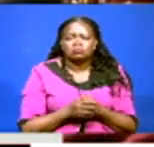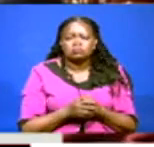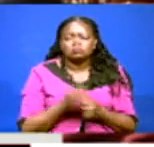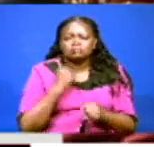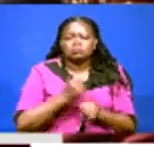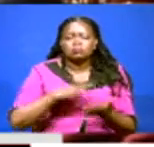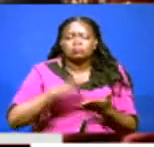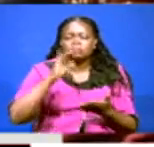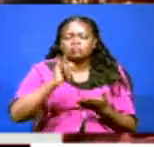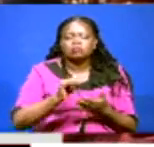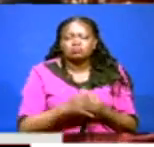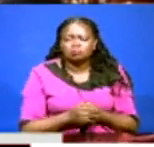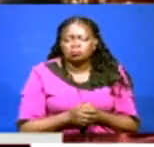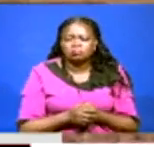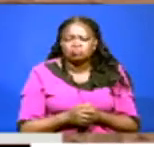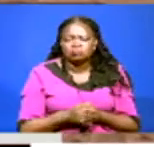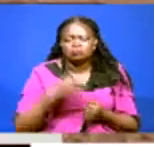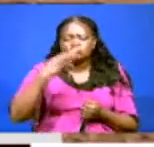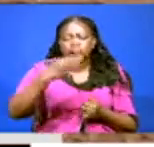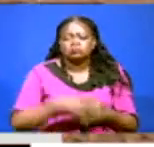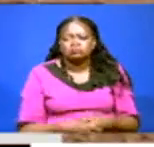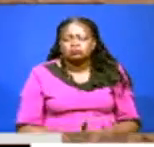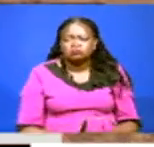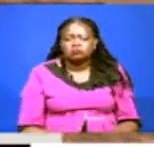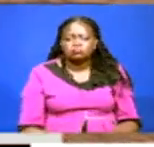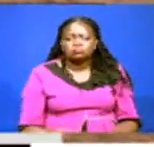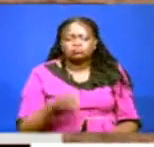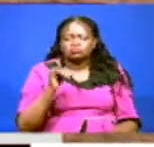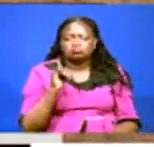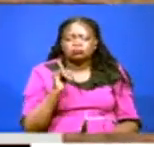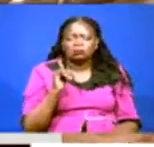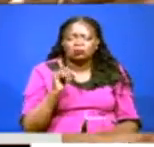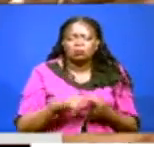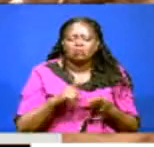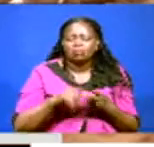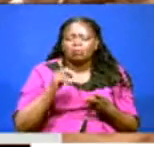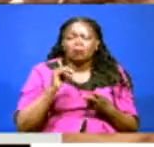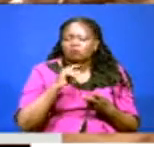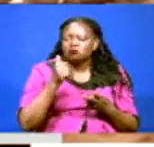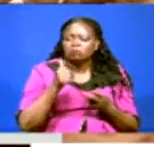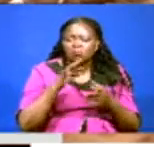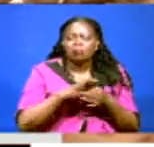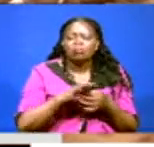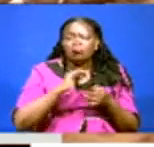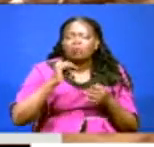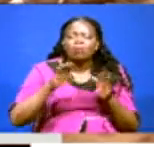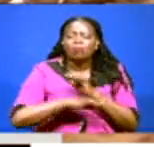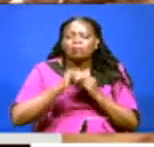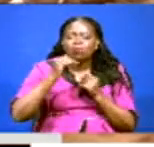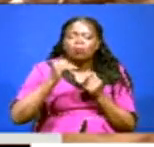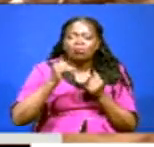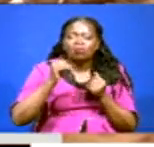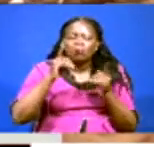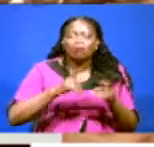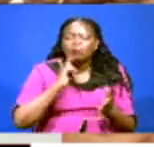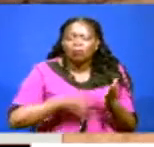this in the days to come. Abdinur Abdirahman, Allied Deputy Country Director, assured continued support to